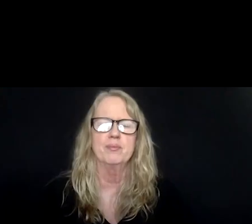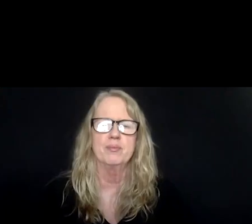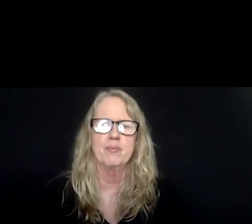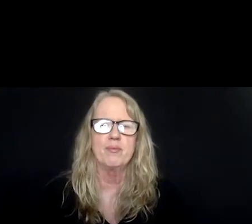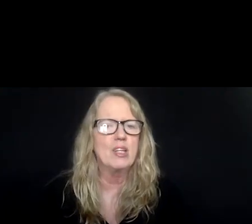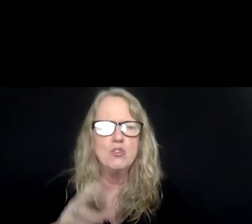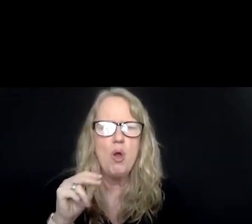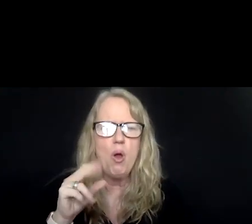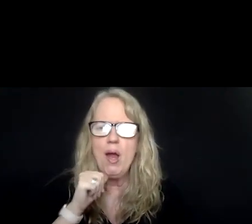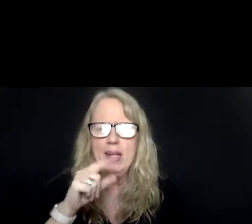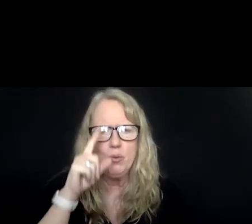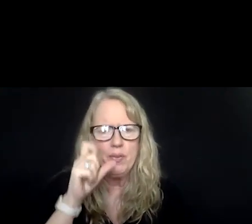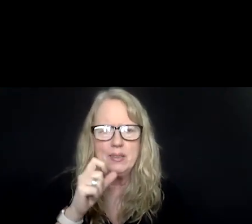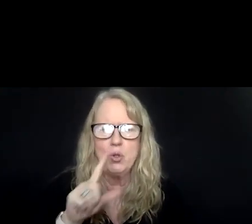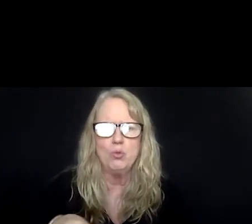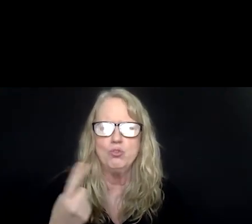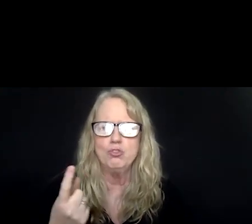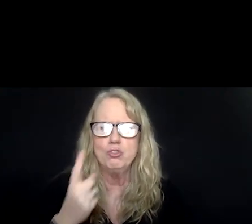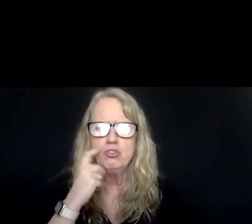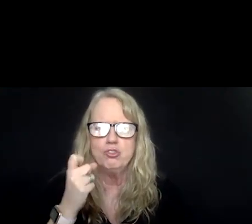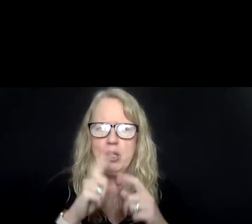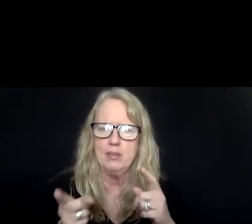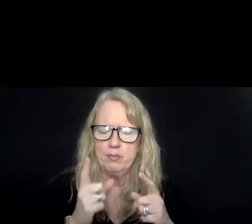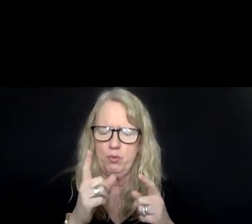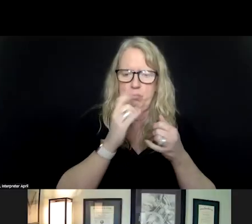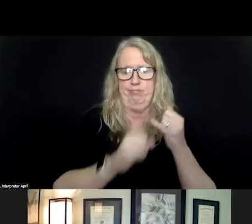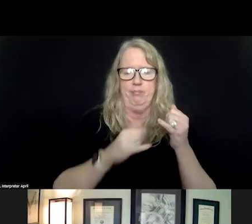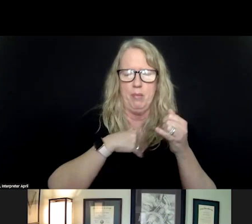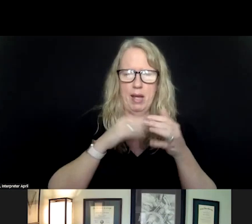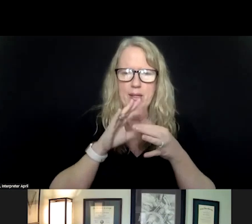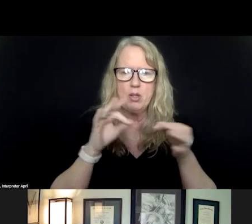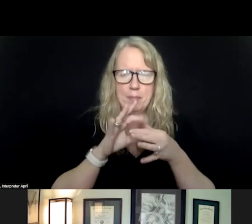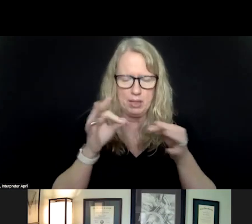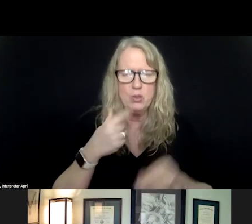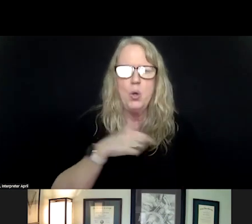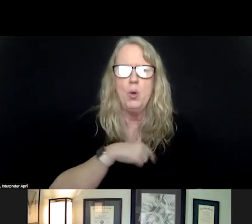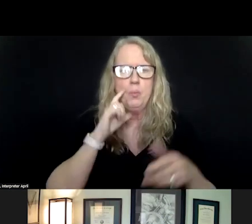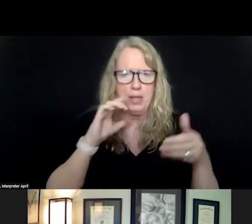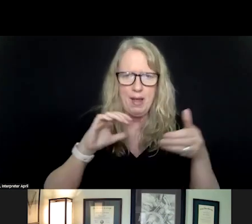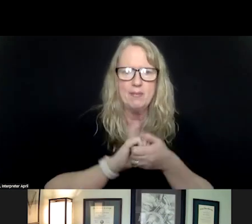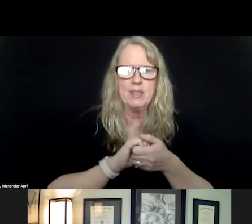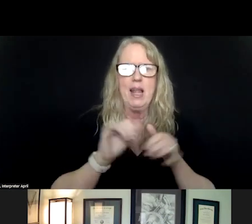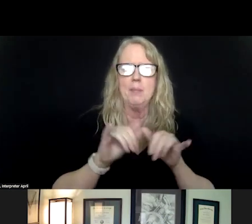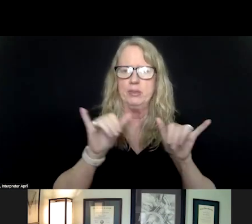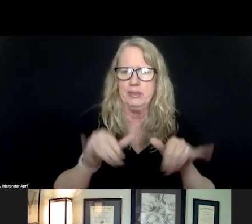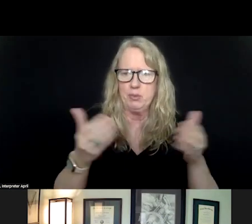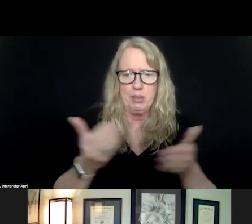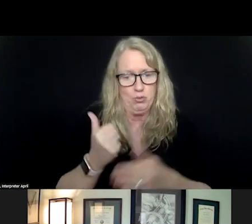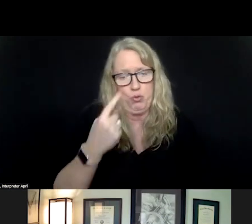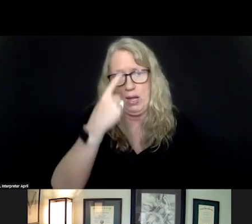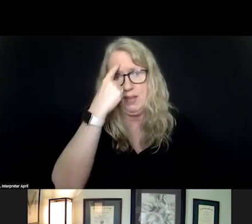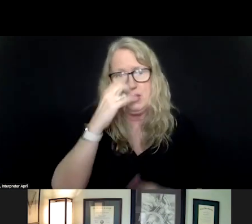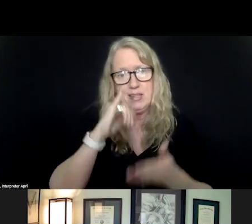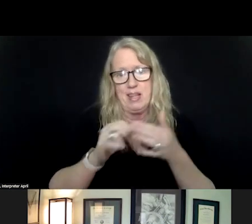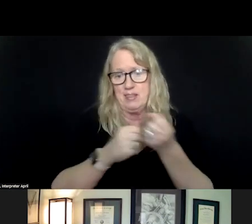No, I don't think so. I think, just to kind of close my comments, I would say, we have a collaborative system here. We really do. And I think that's the